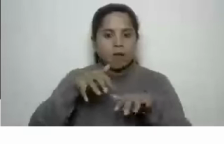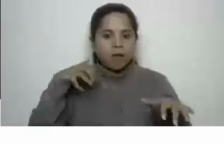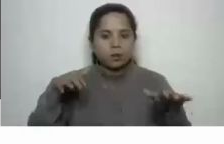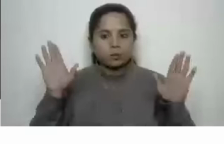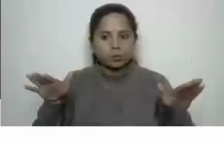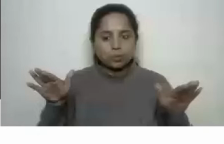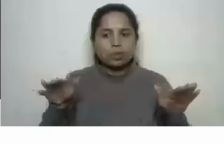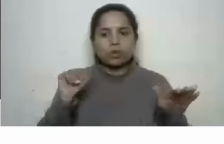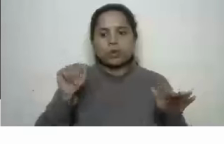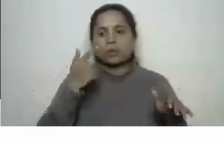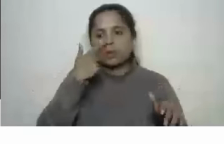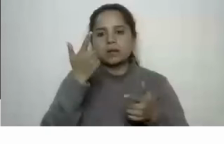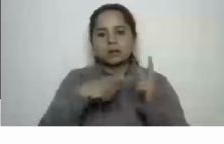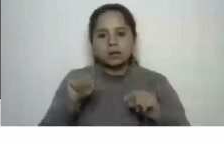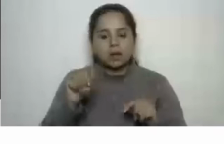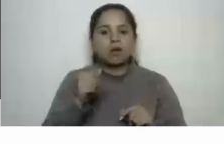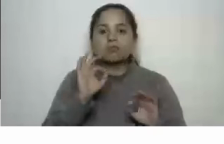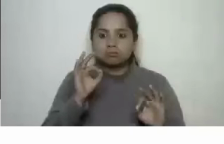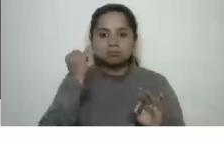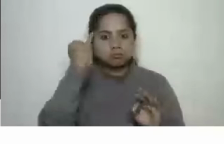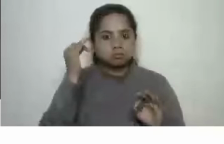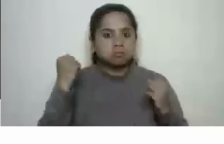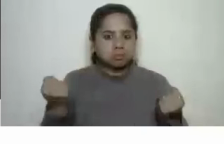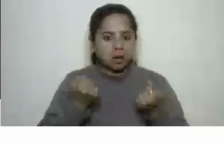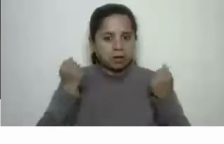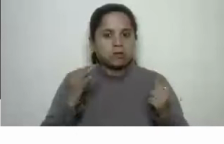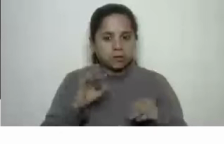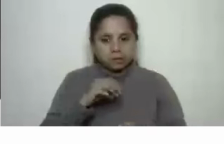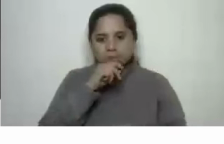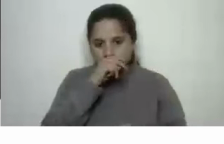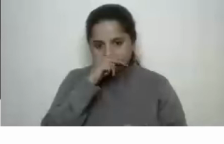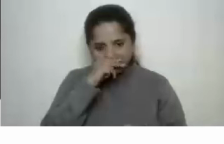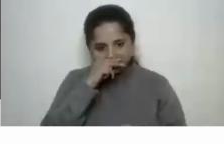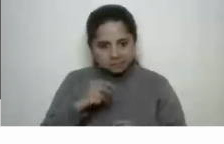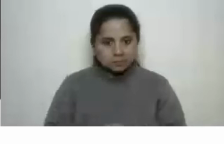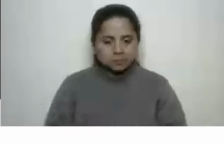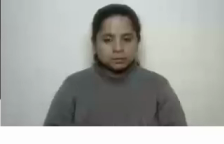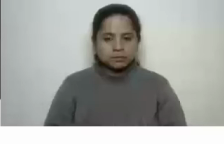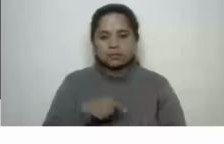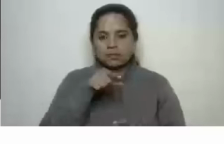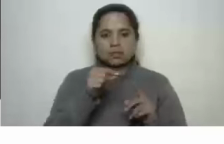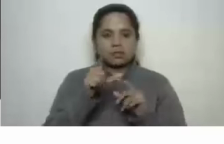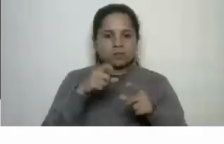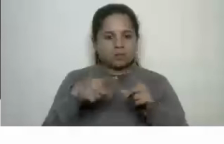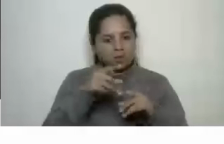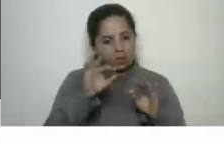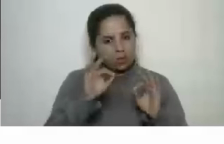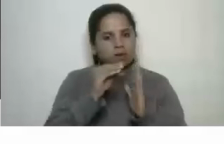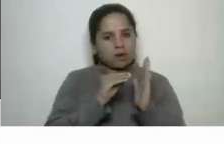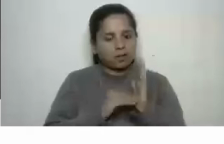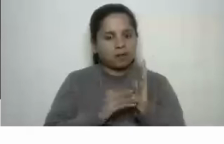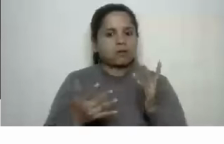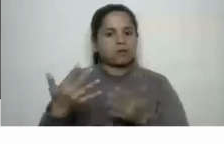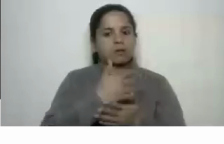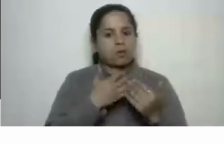birds in their mother tongue. Lovely. That's a good activity. Yeah. Yeah, I do agree, Pat. That was a good way to take